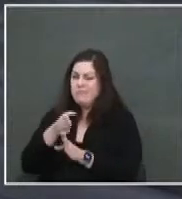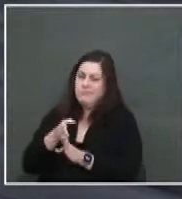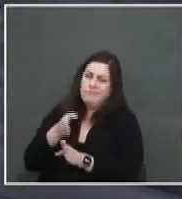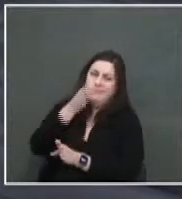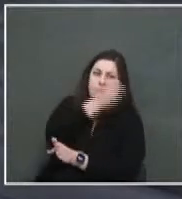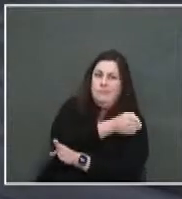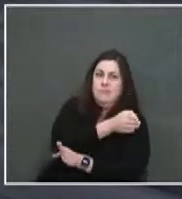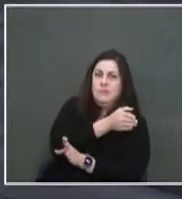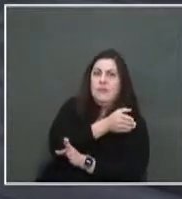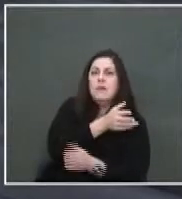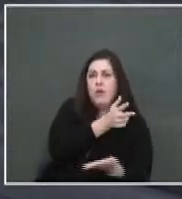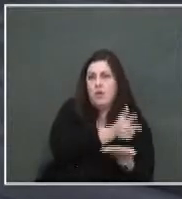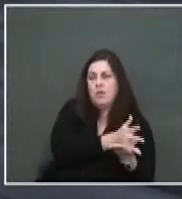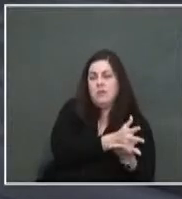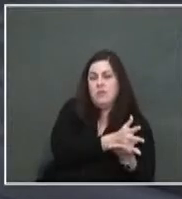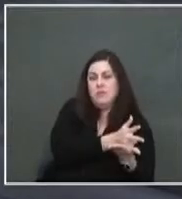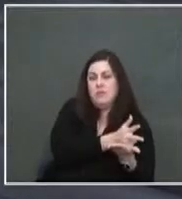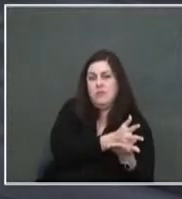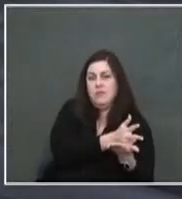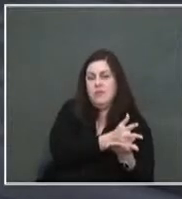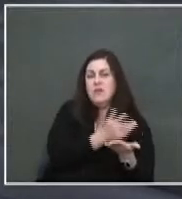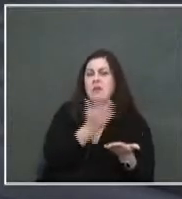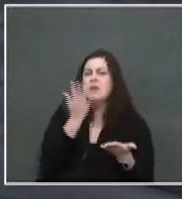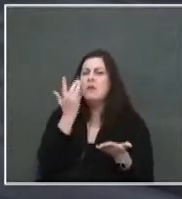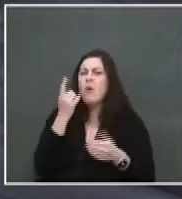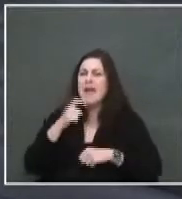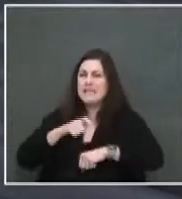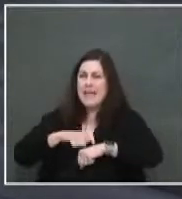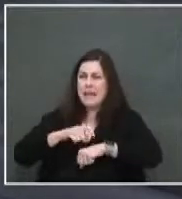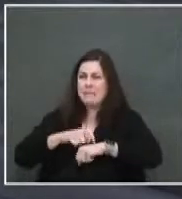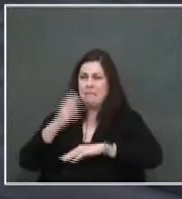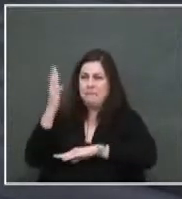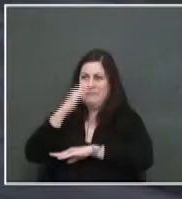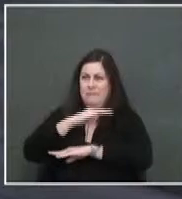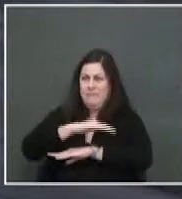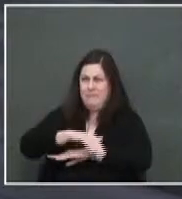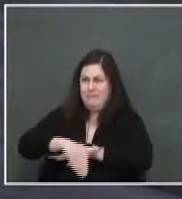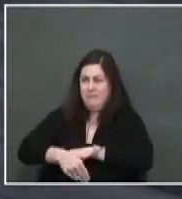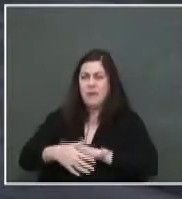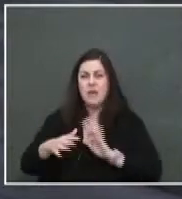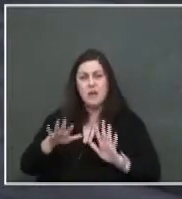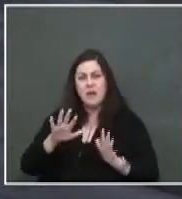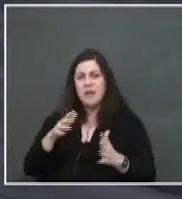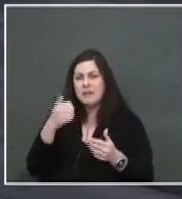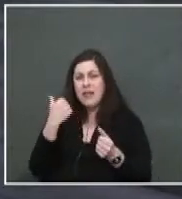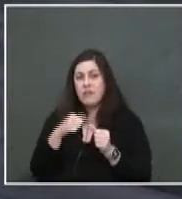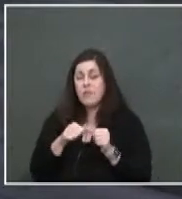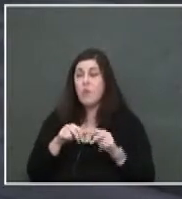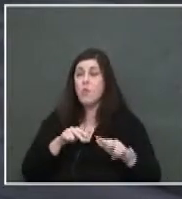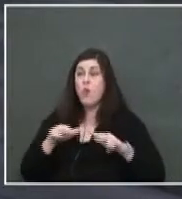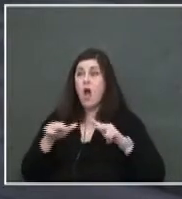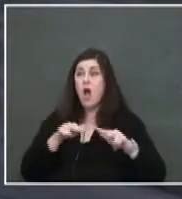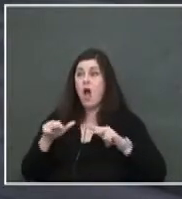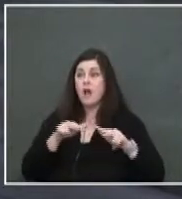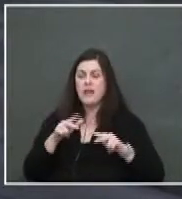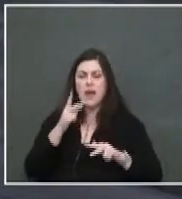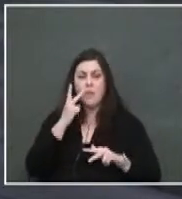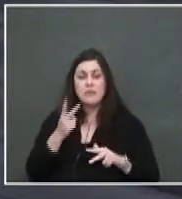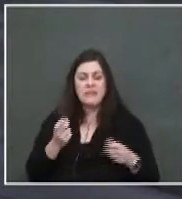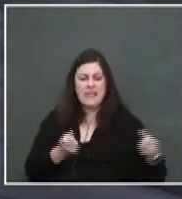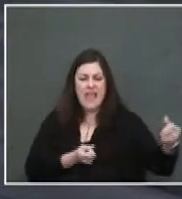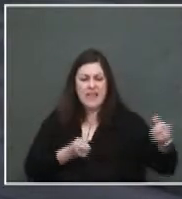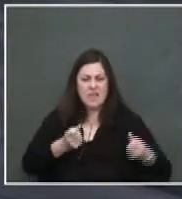that is, why did we put the timeframes? Because we're still, I remember block walking and seeing these 18-wheelers park